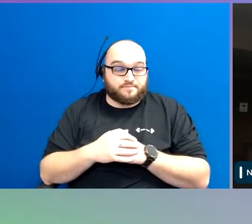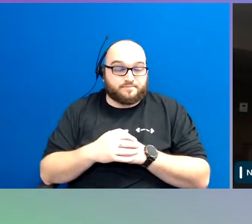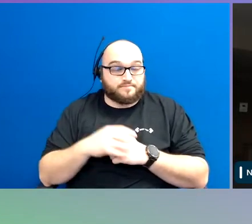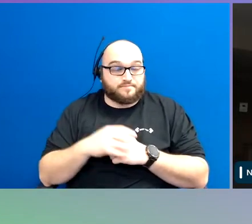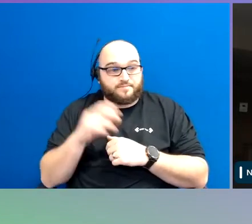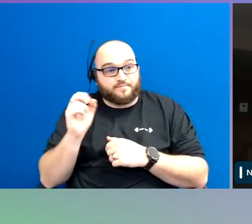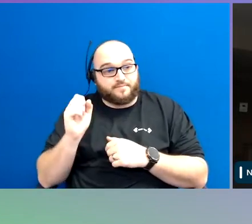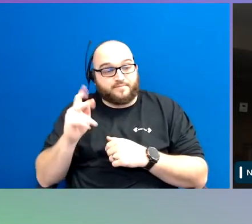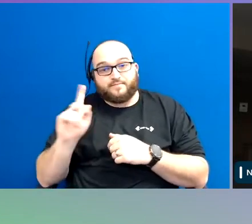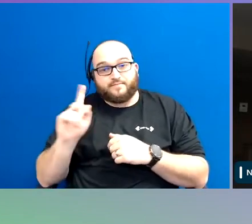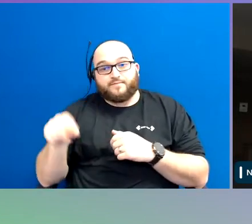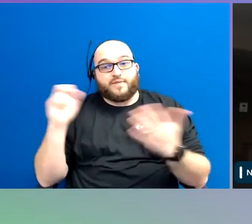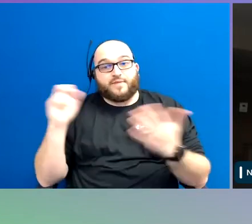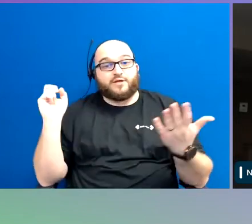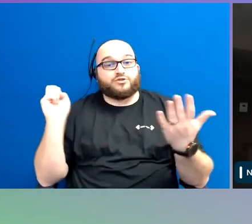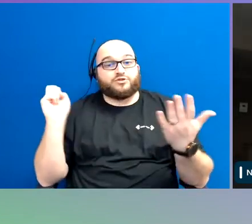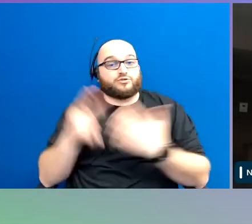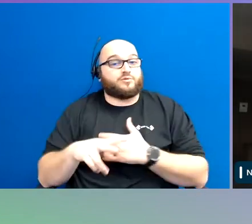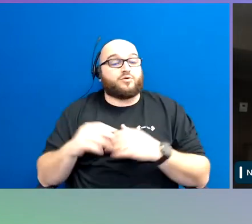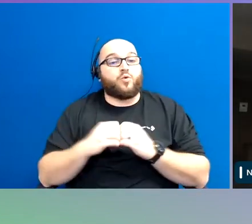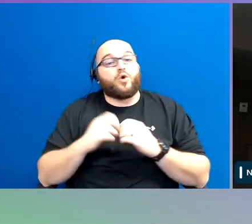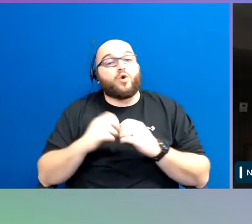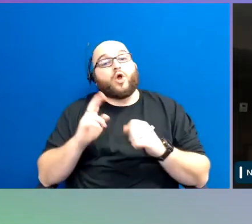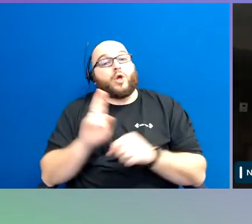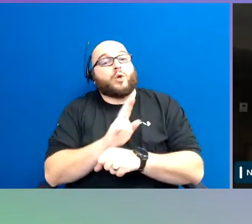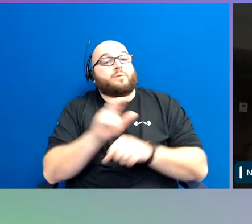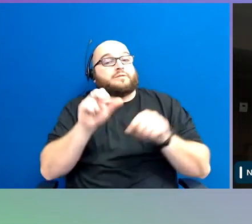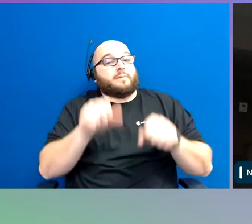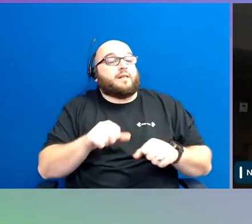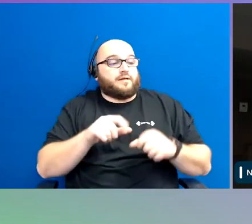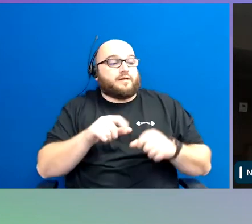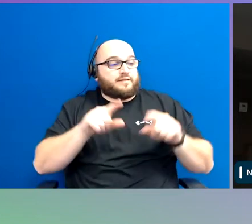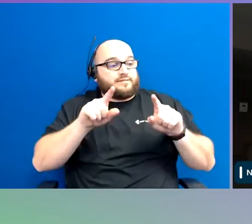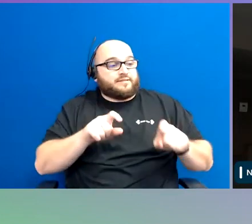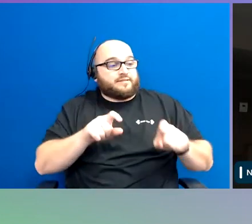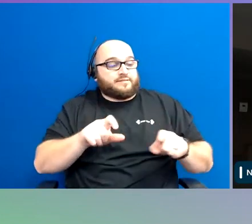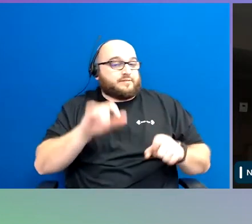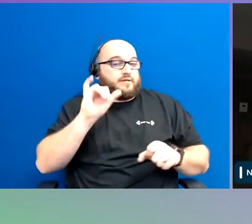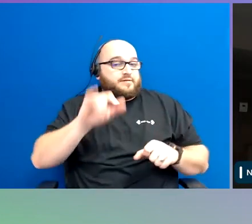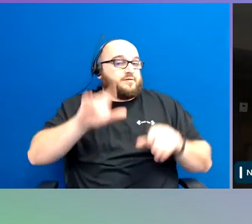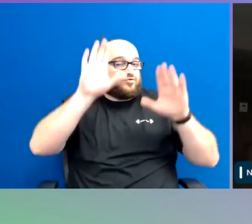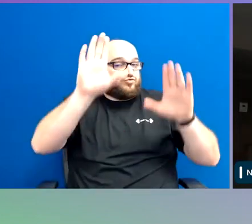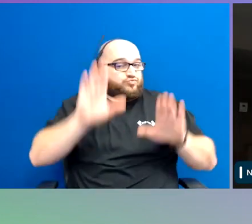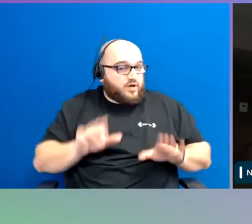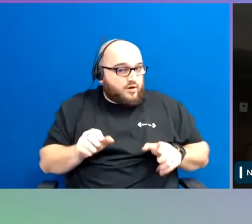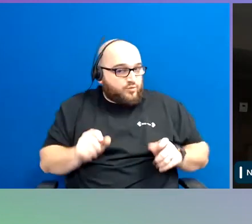This delves into a lot more usability testing, which is great.